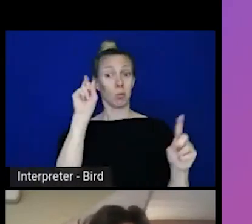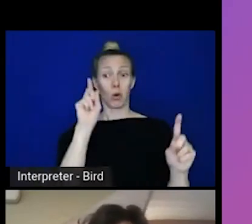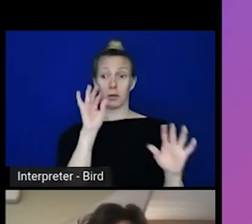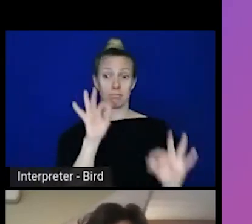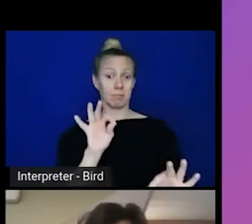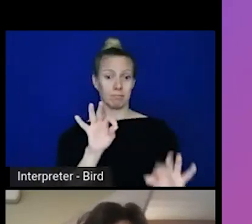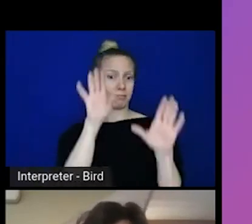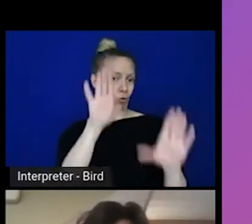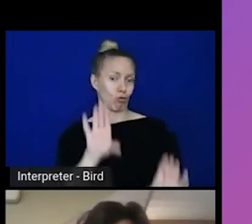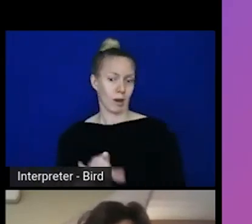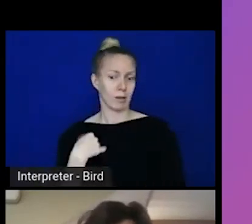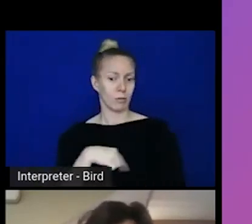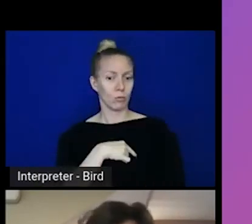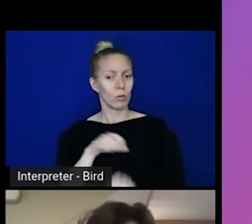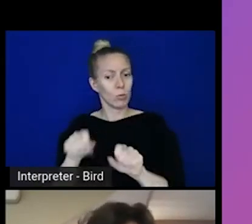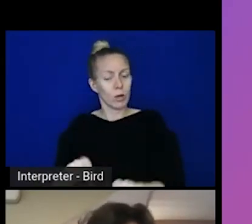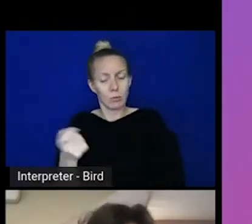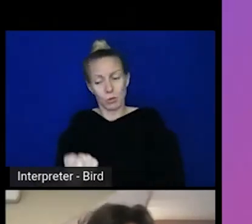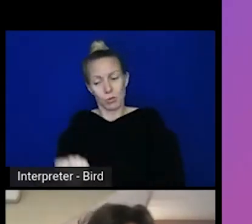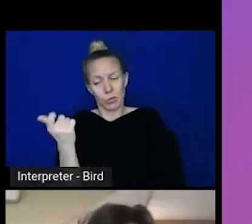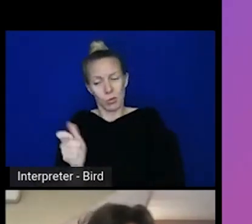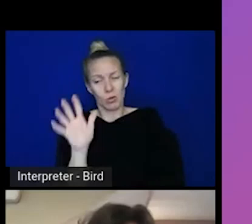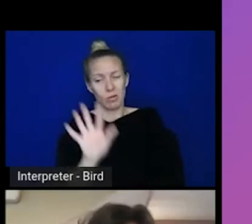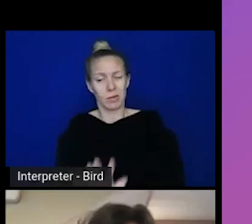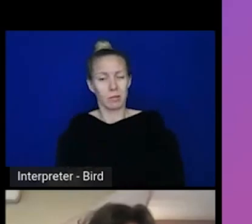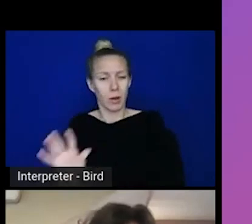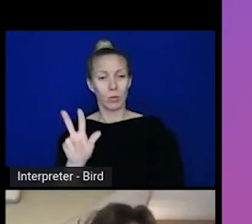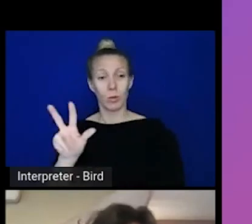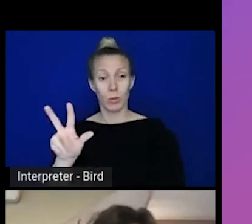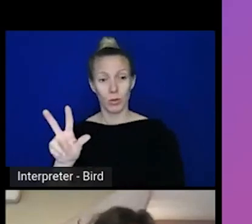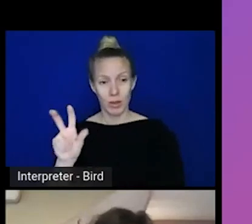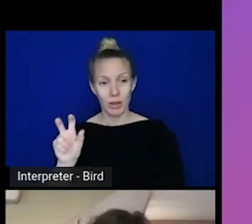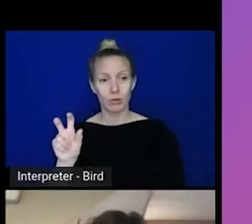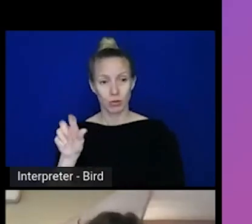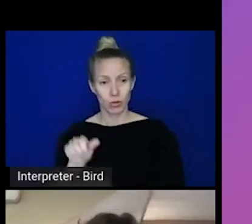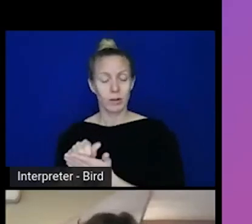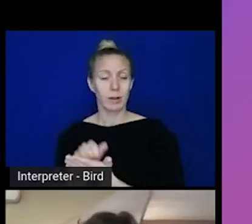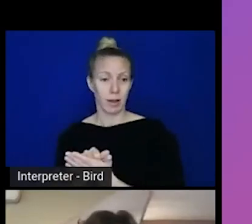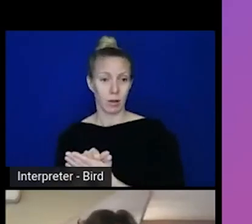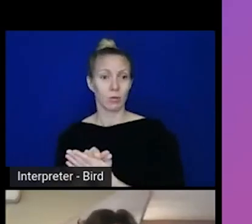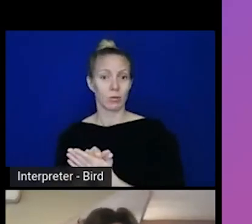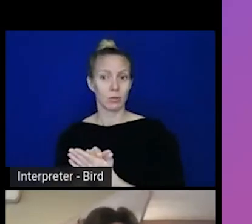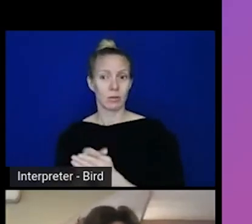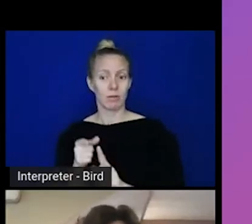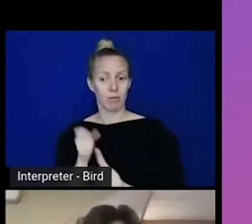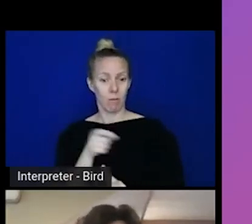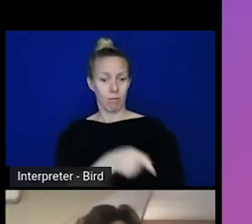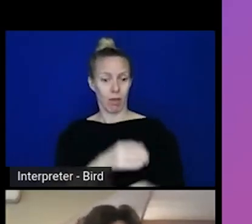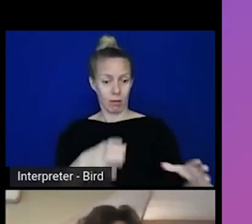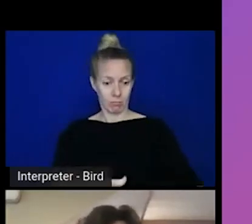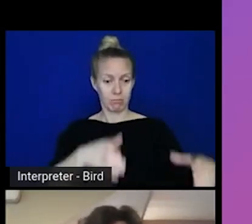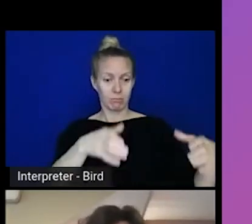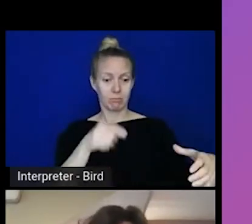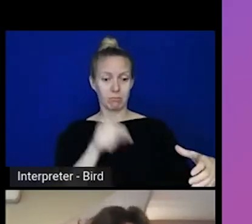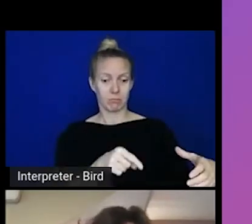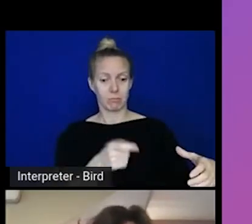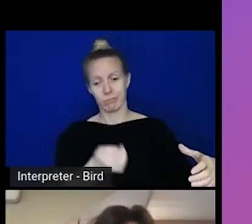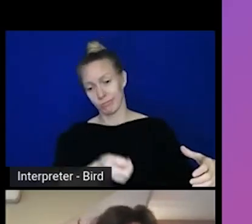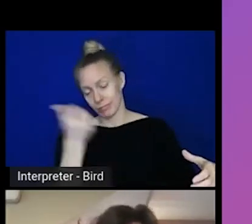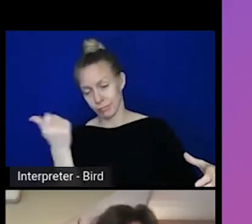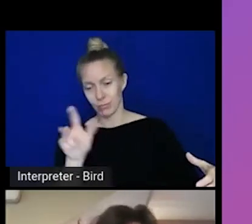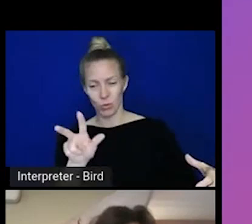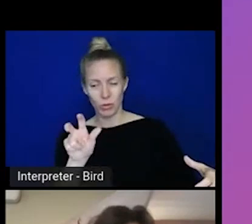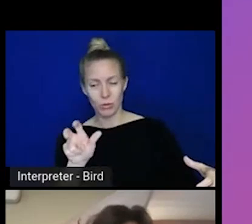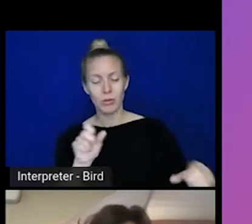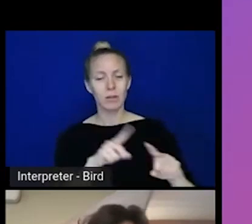about 300 accounts from the bucket, but we still had the